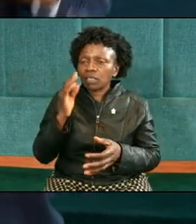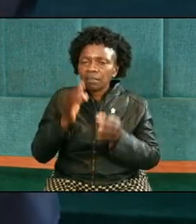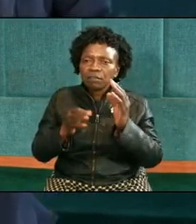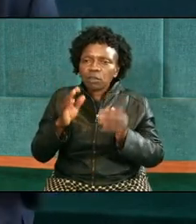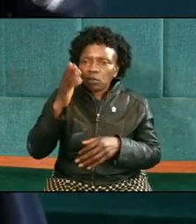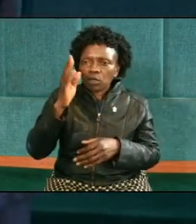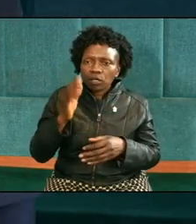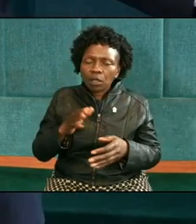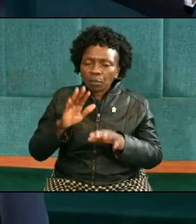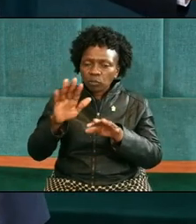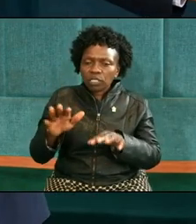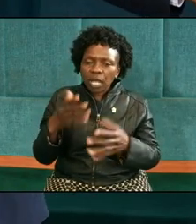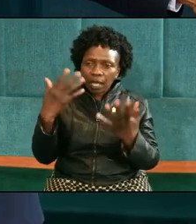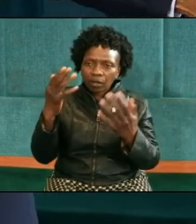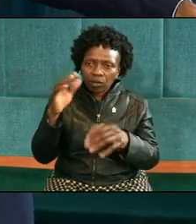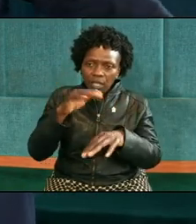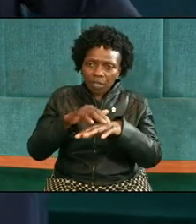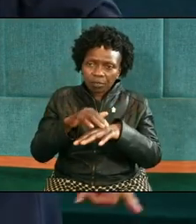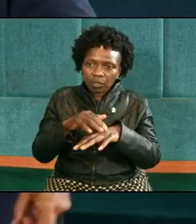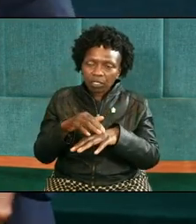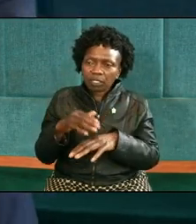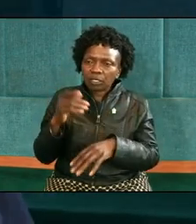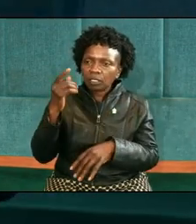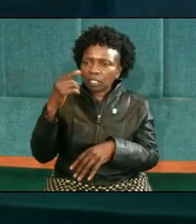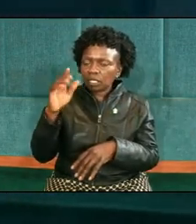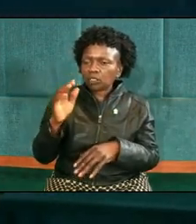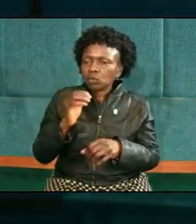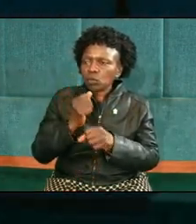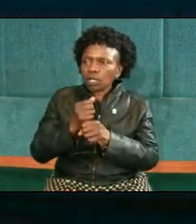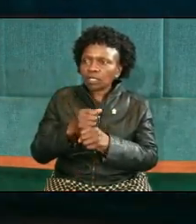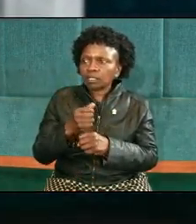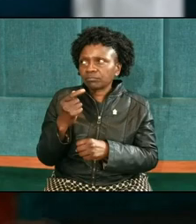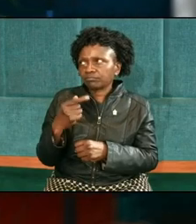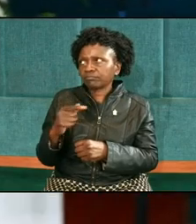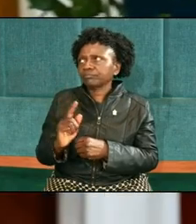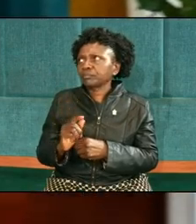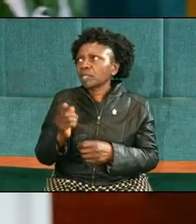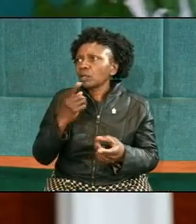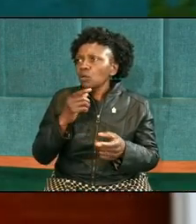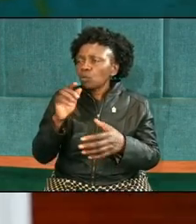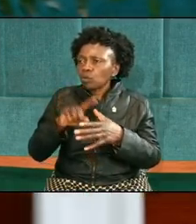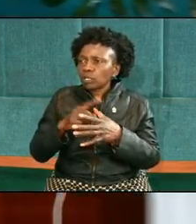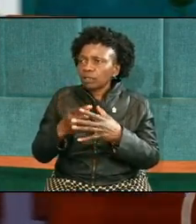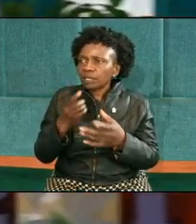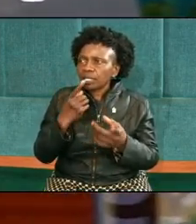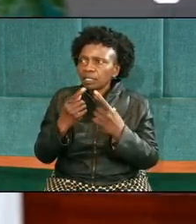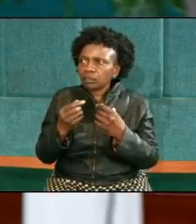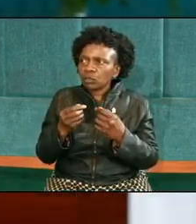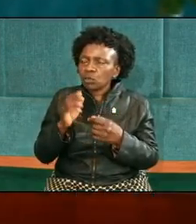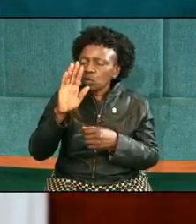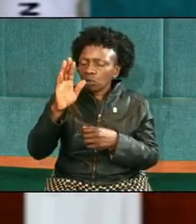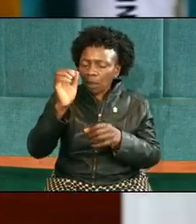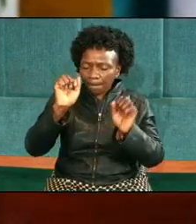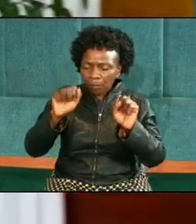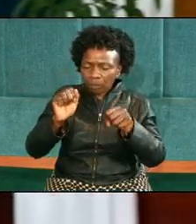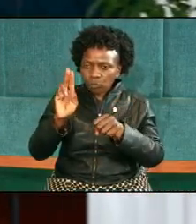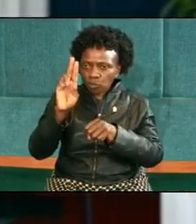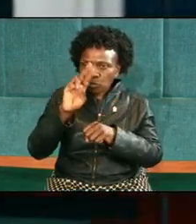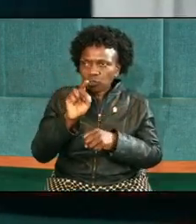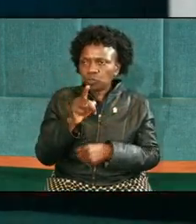the outcome is already guaranteed. Don't let anybody tell you that God can't use you.